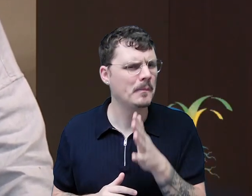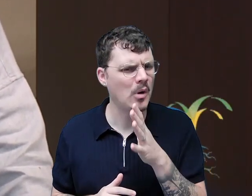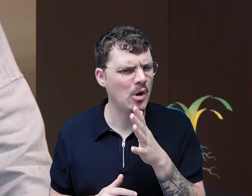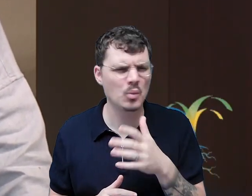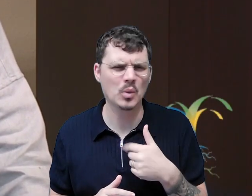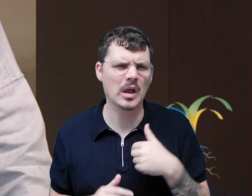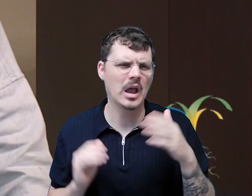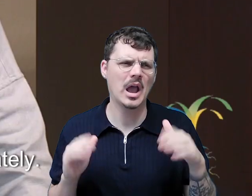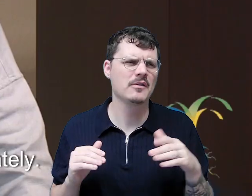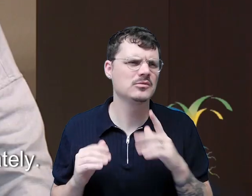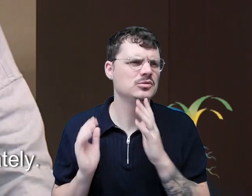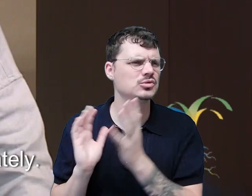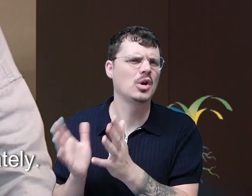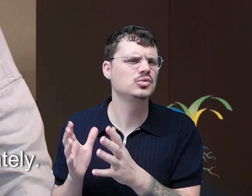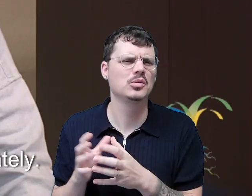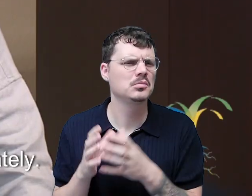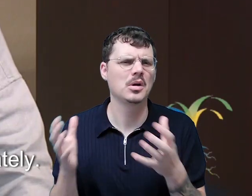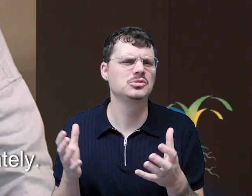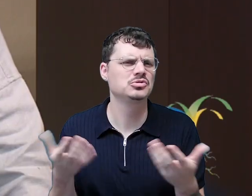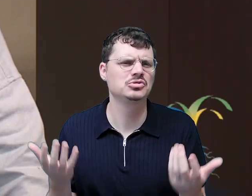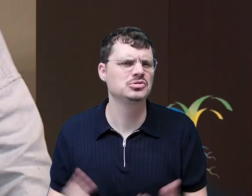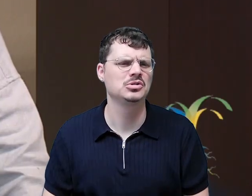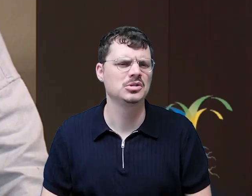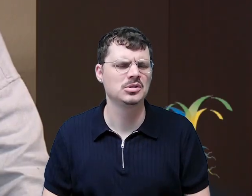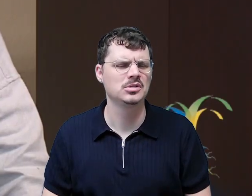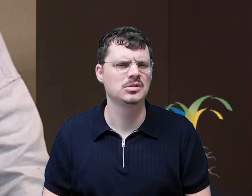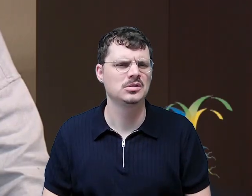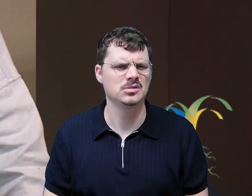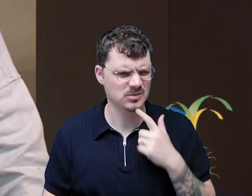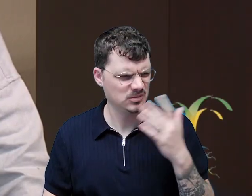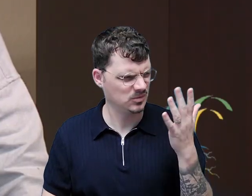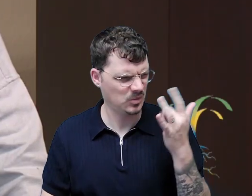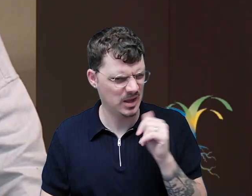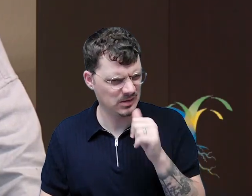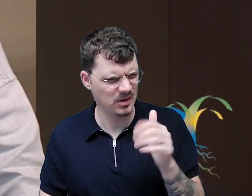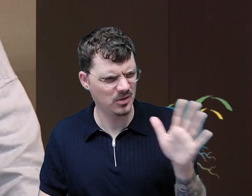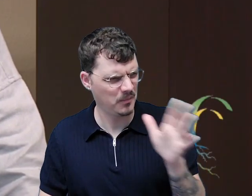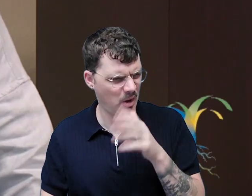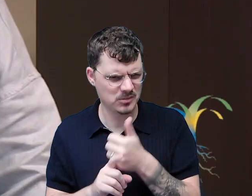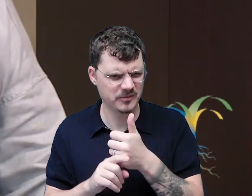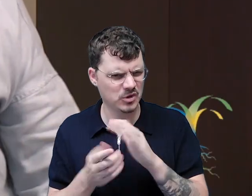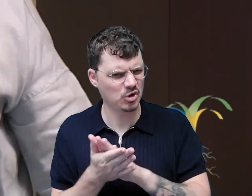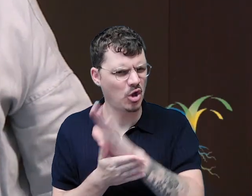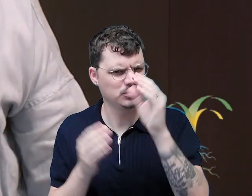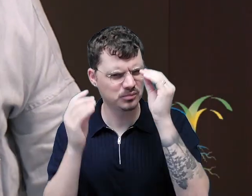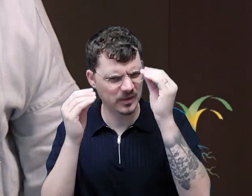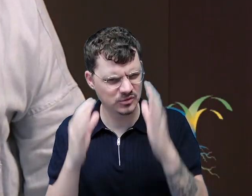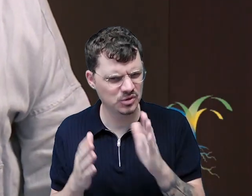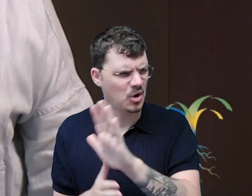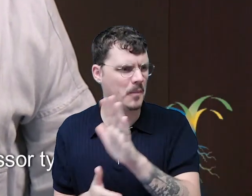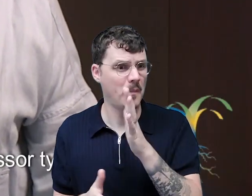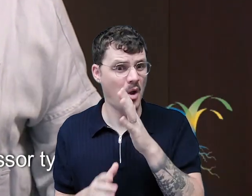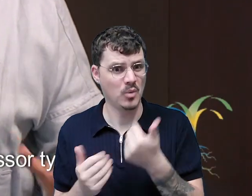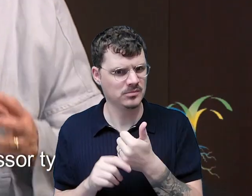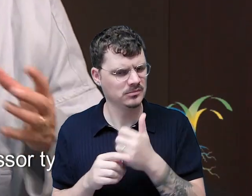mom, we haven't talked to her much lately. Really? Why not? Her mom's a college professor.